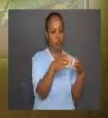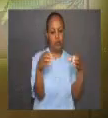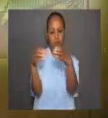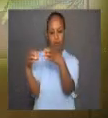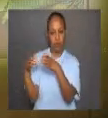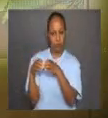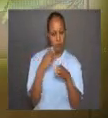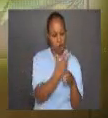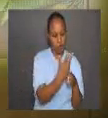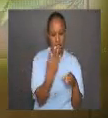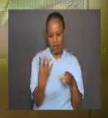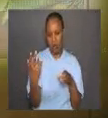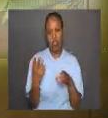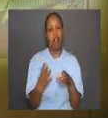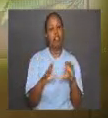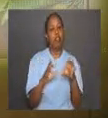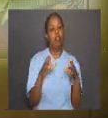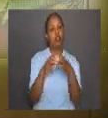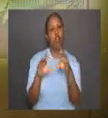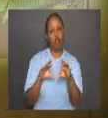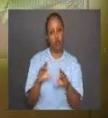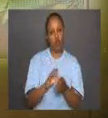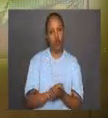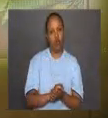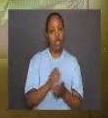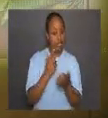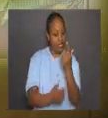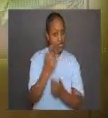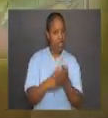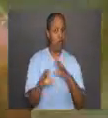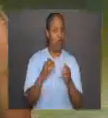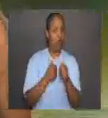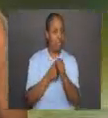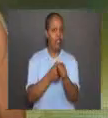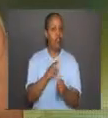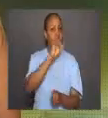or 4 and discuss the following question.